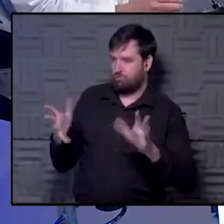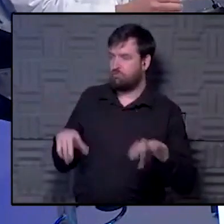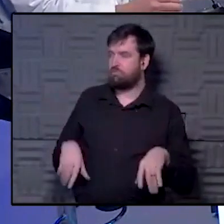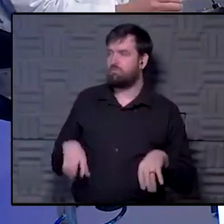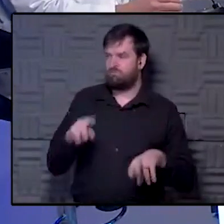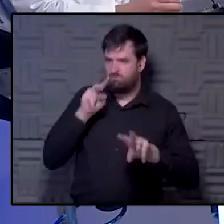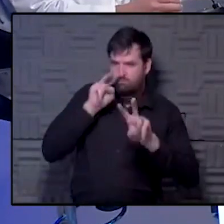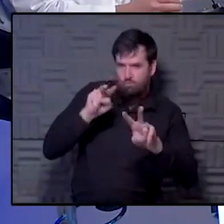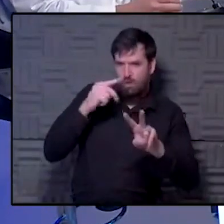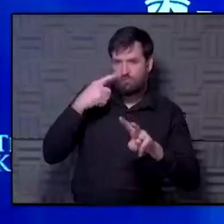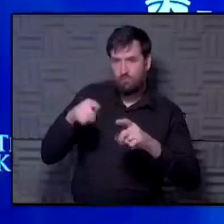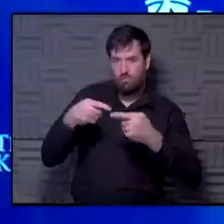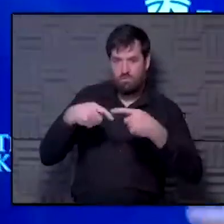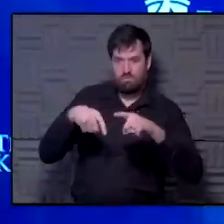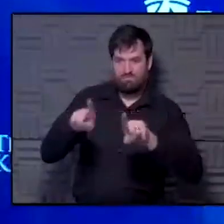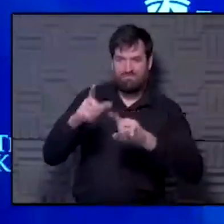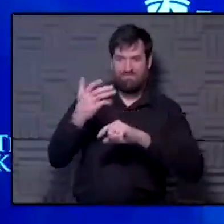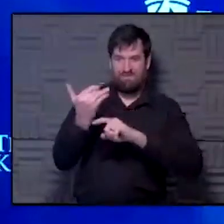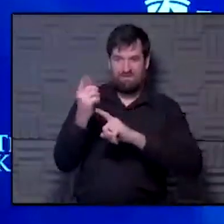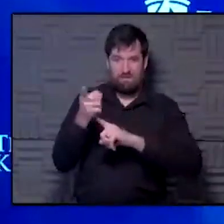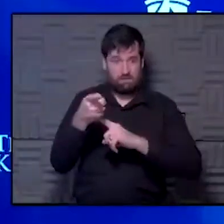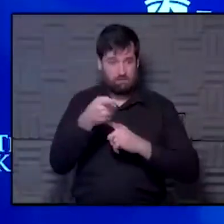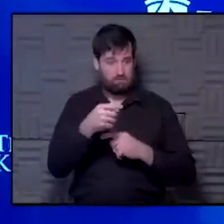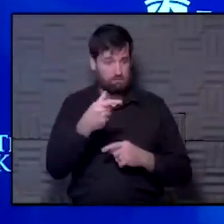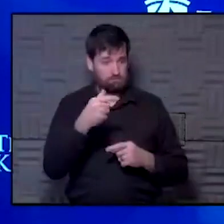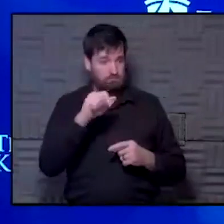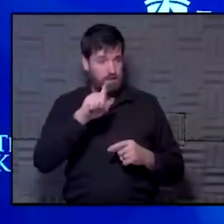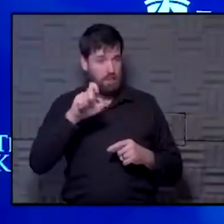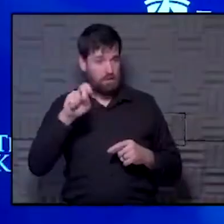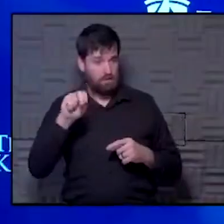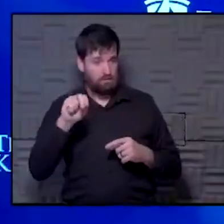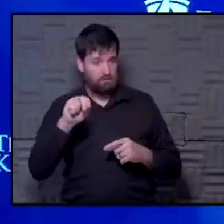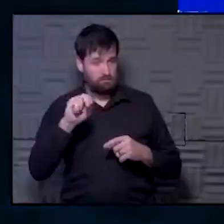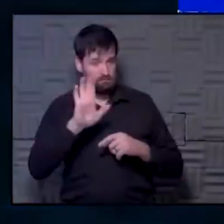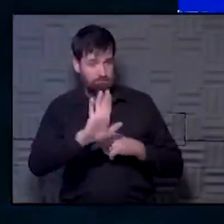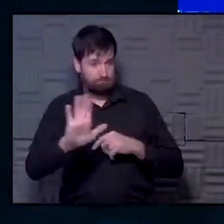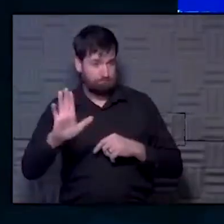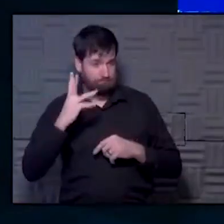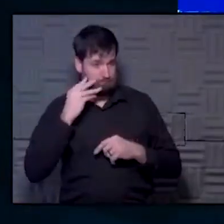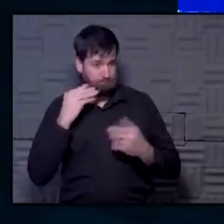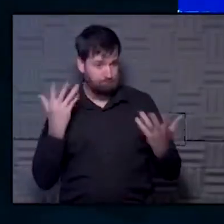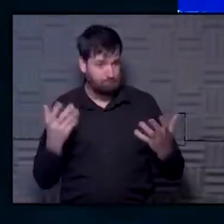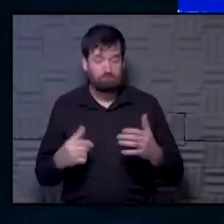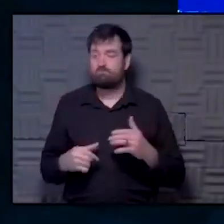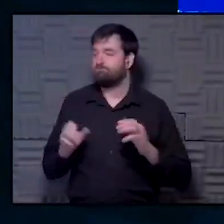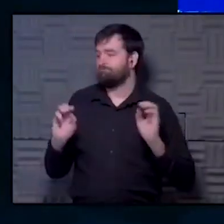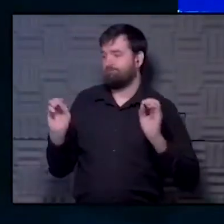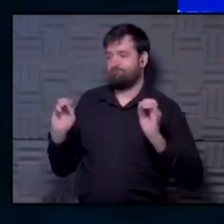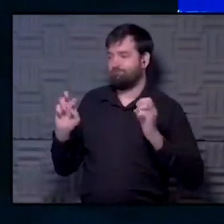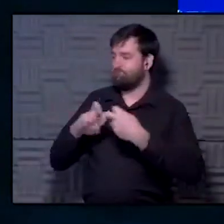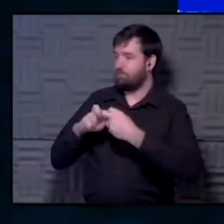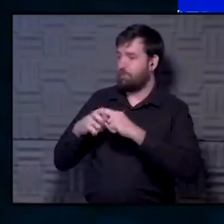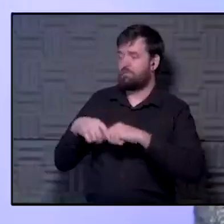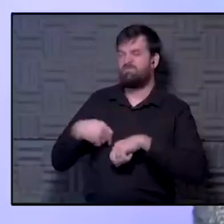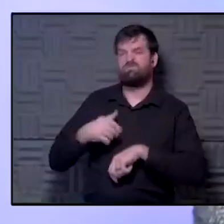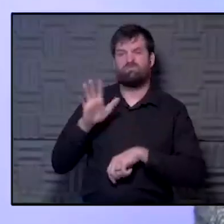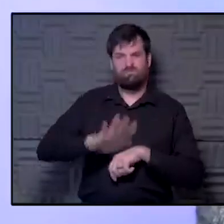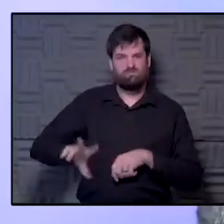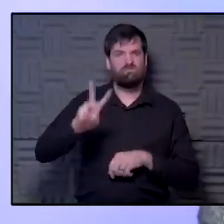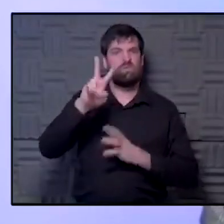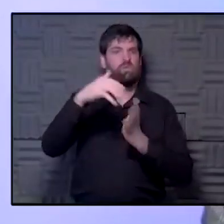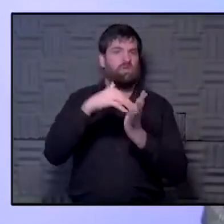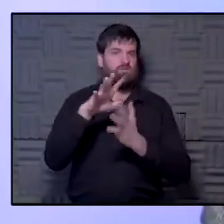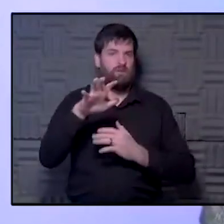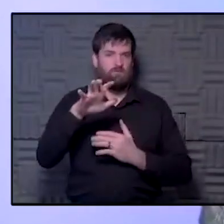things we watch for those 15 minutes. Alan, have you guys had much trouble in the county? We haven't. We've done about 2,500